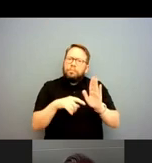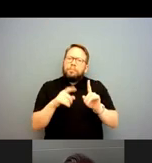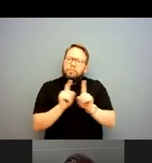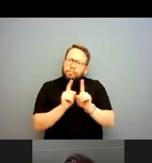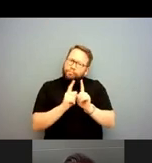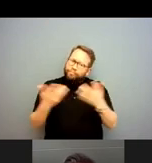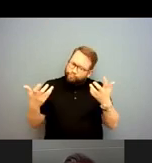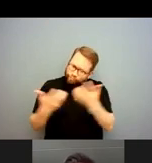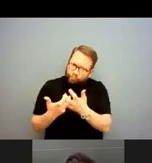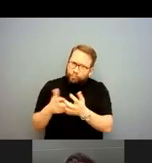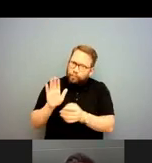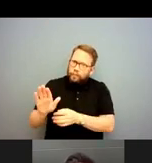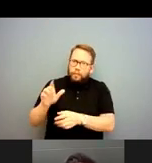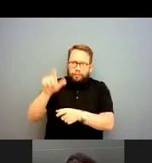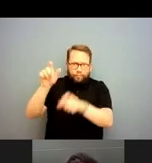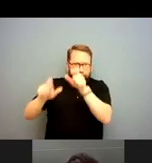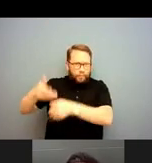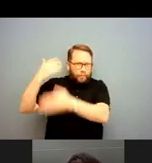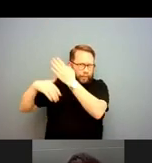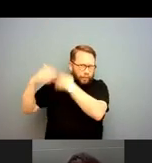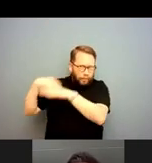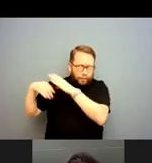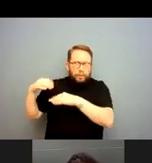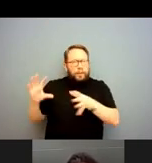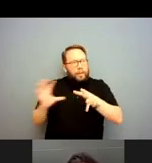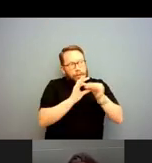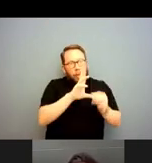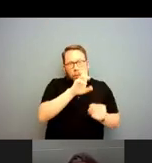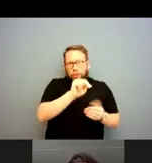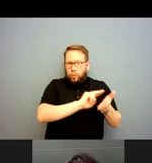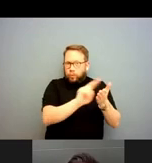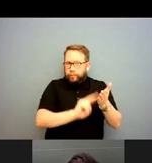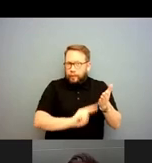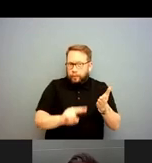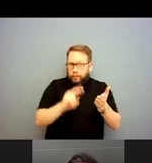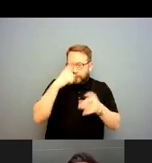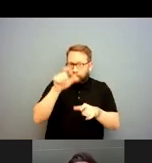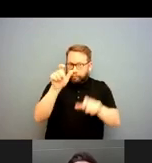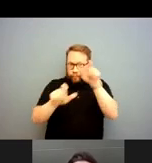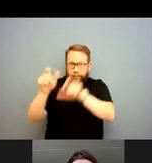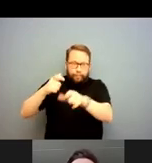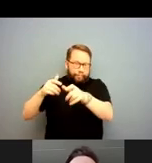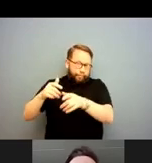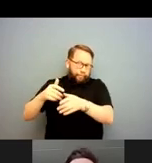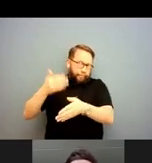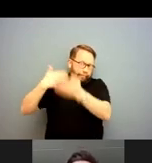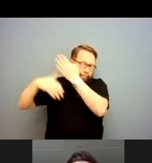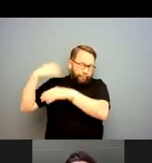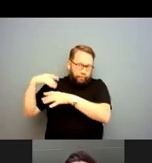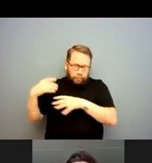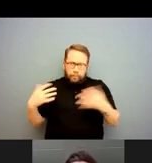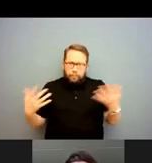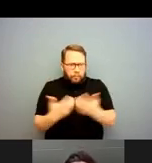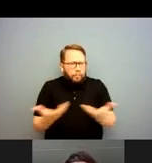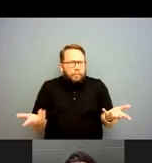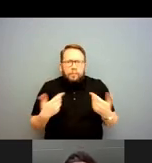declaration. And we look forward to Finland to start delivering on its